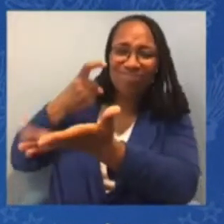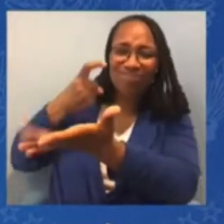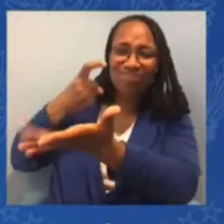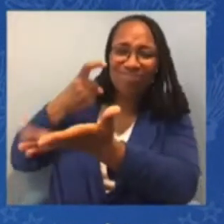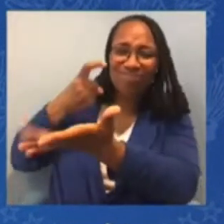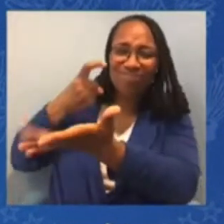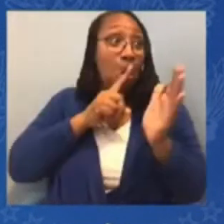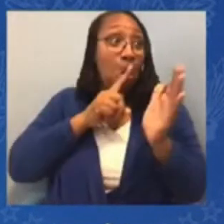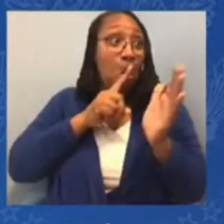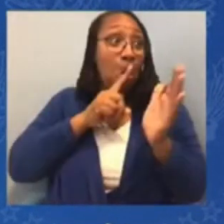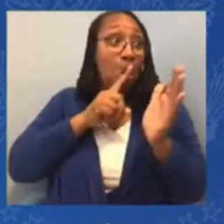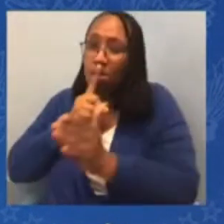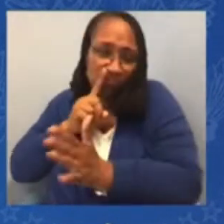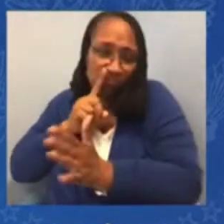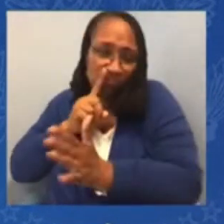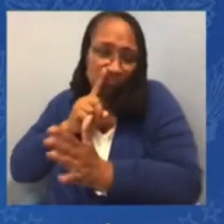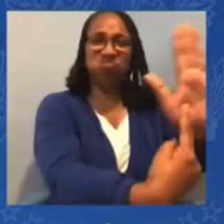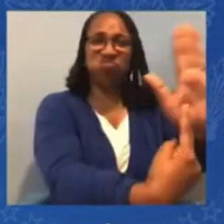him.